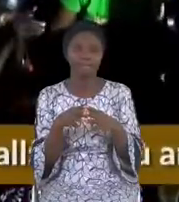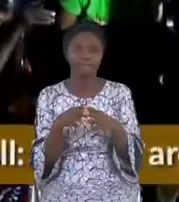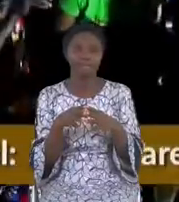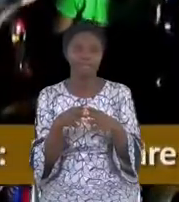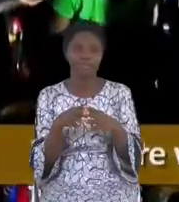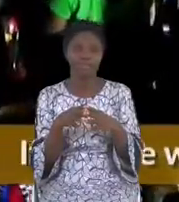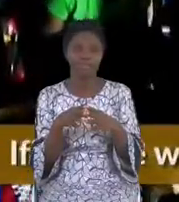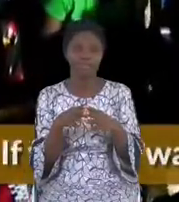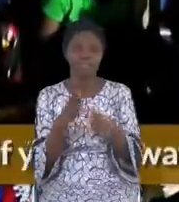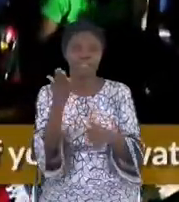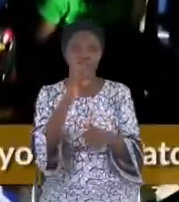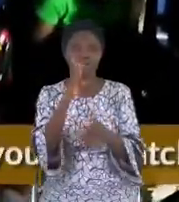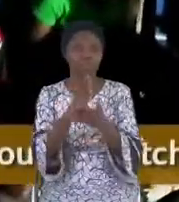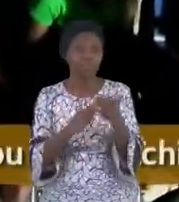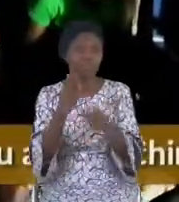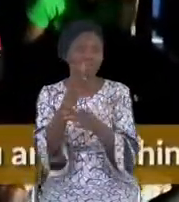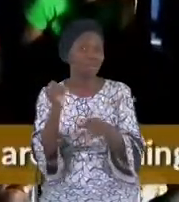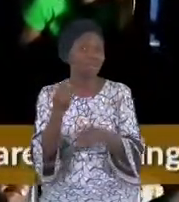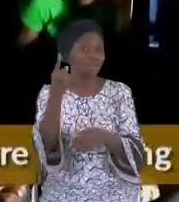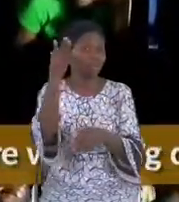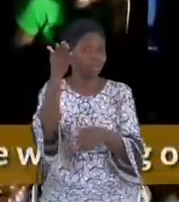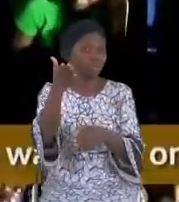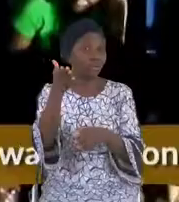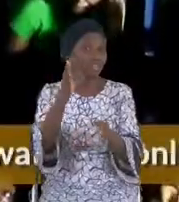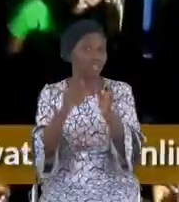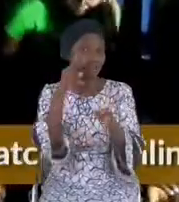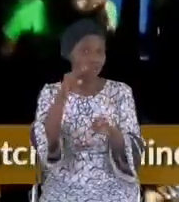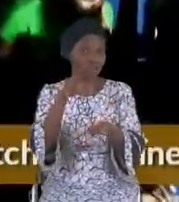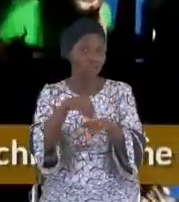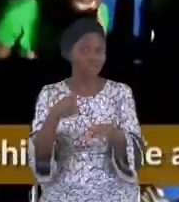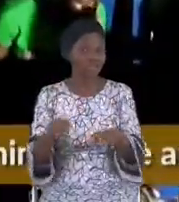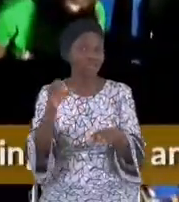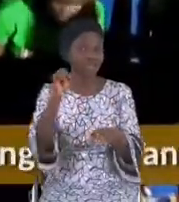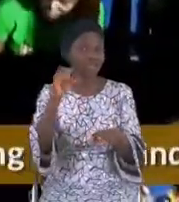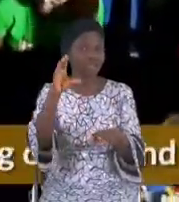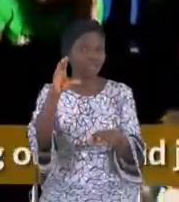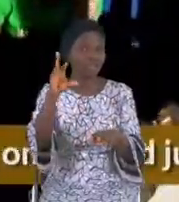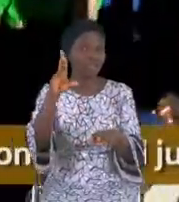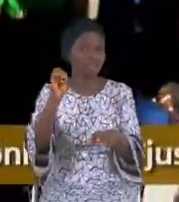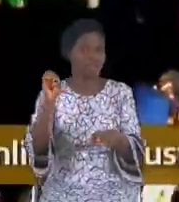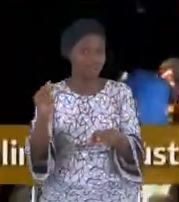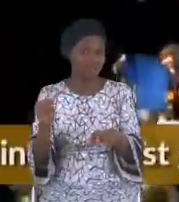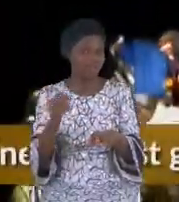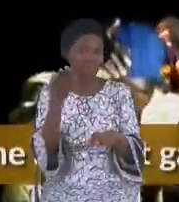there are some hands up if you look at the screen their hands up there